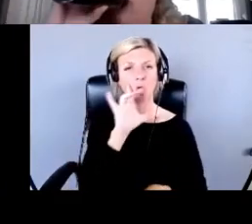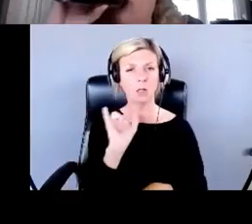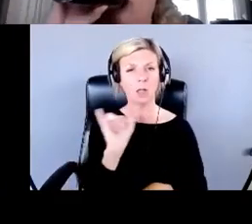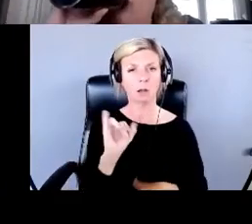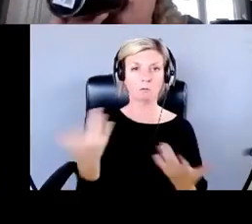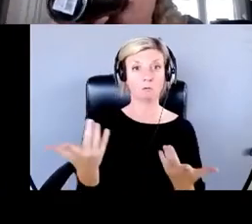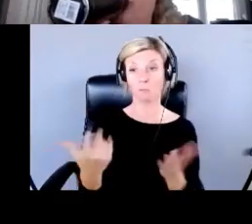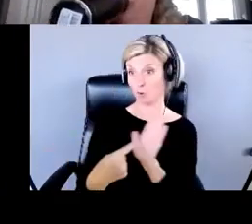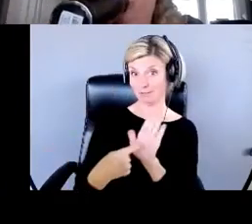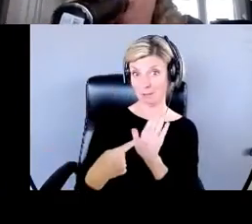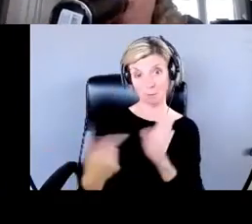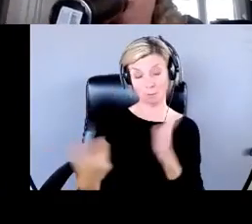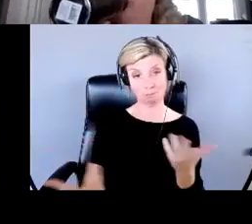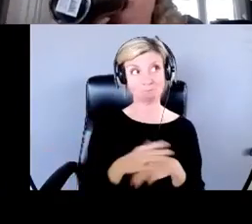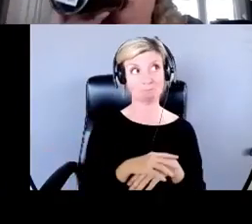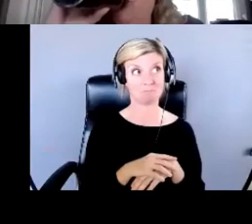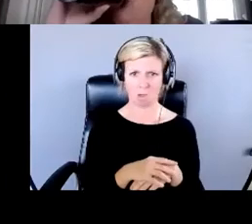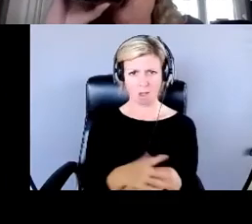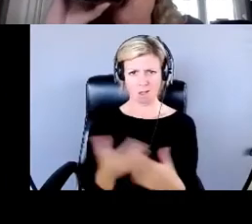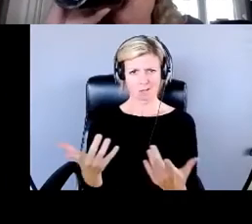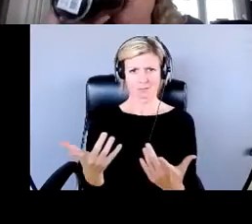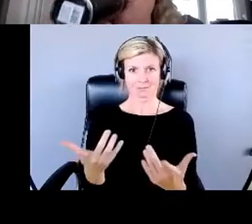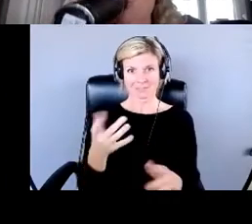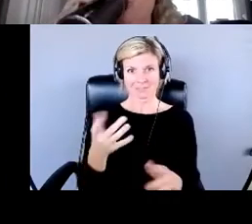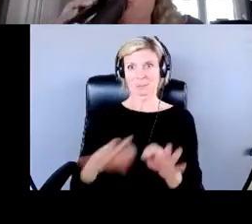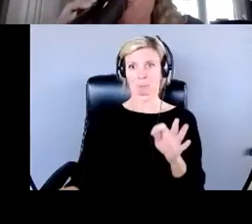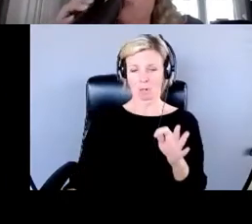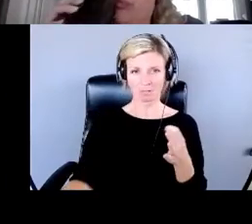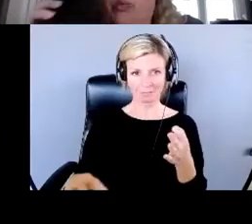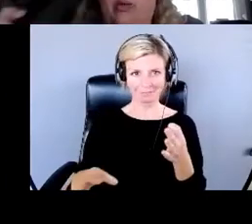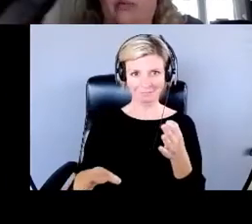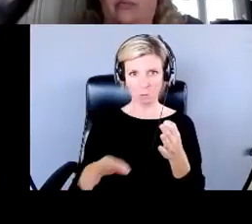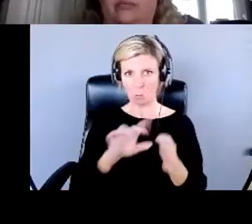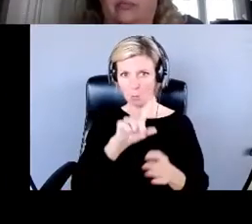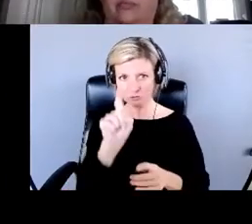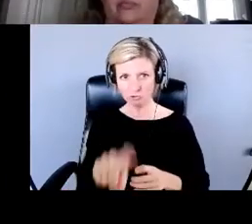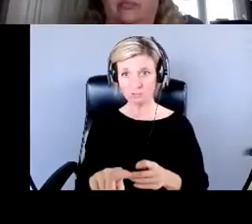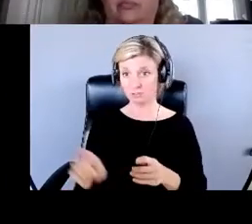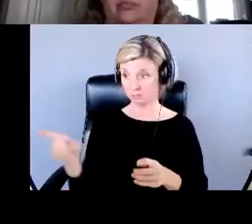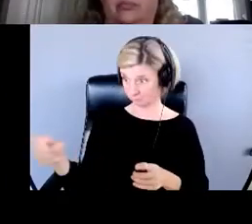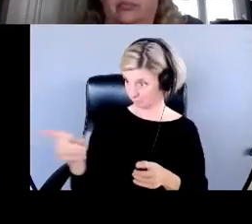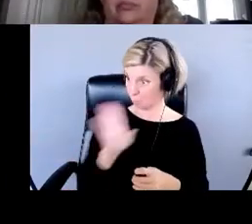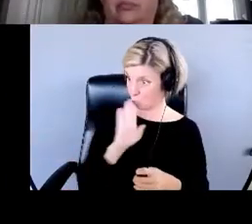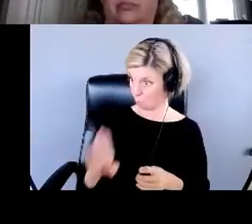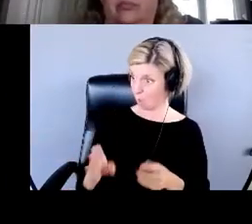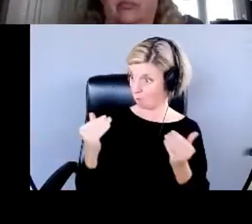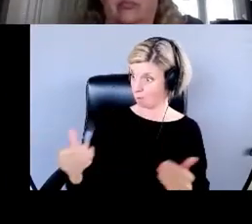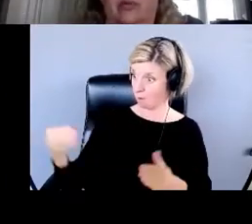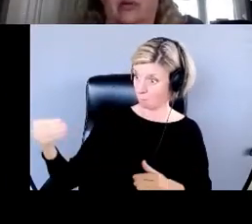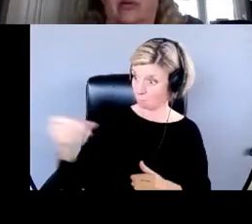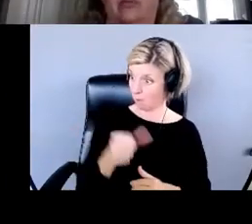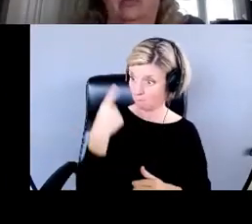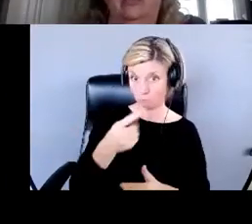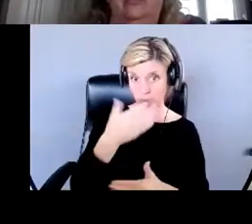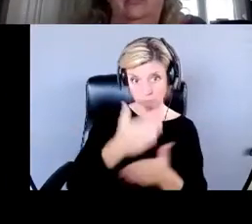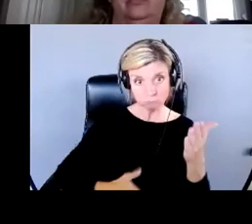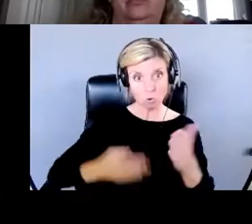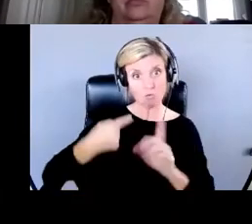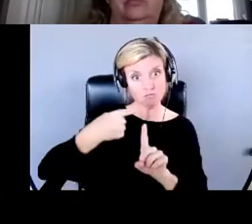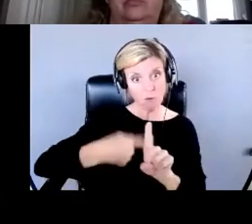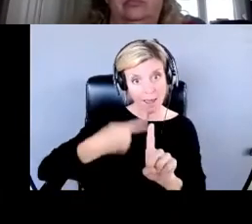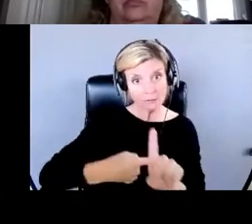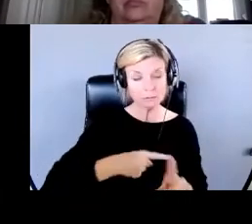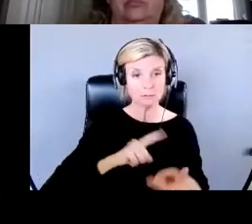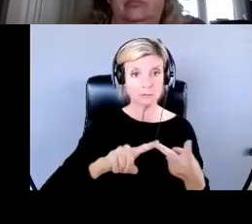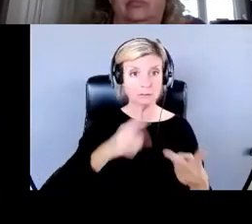the, are you going to be paying part of the rent or part of the heat or part of the grocery bill? Who's going to pick up the groceries? Because